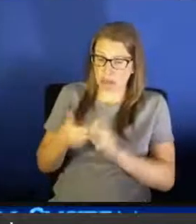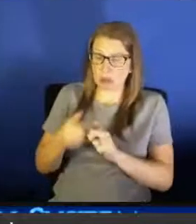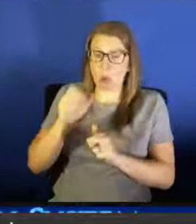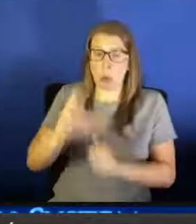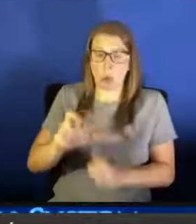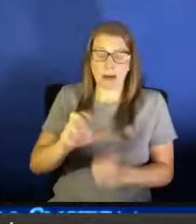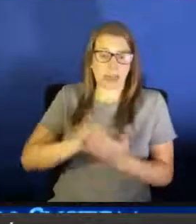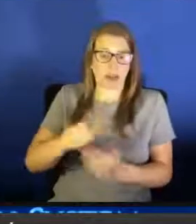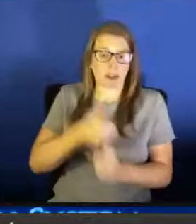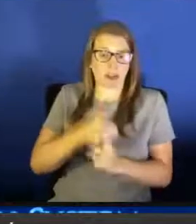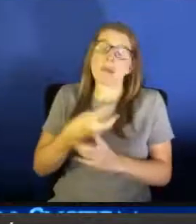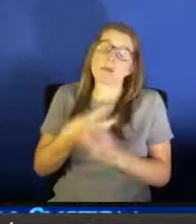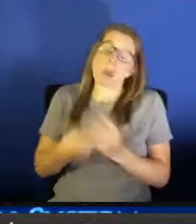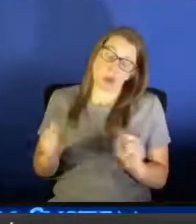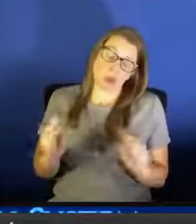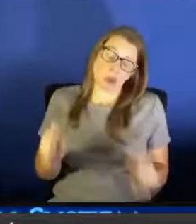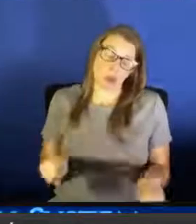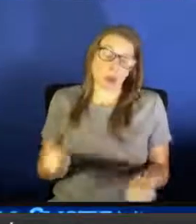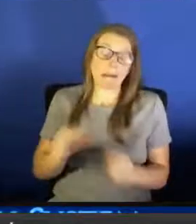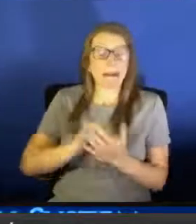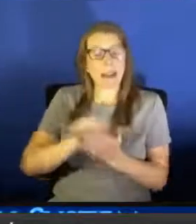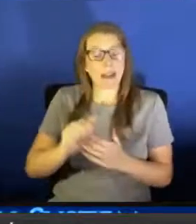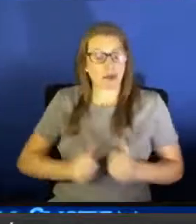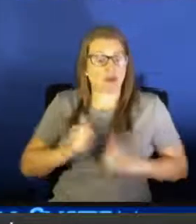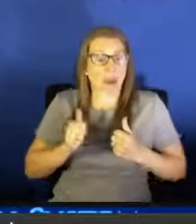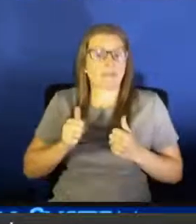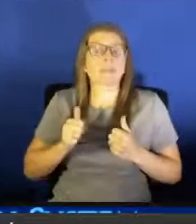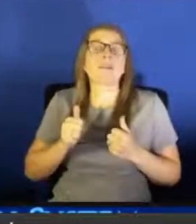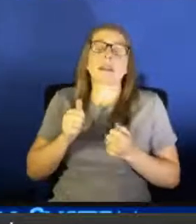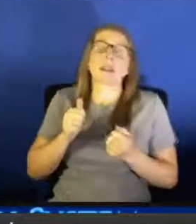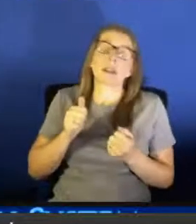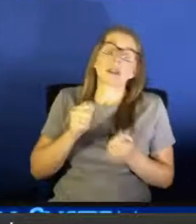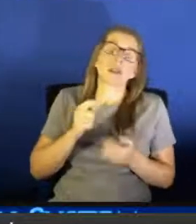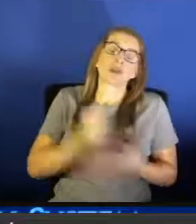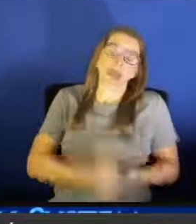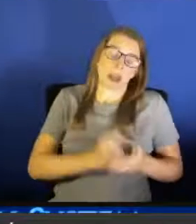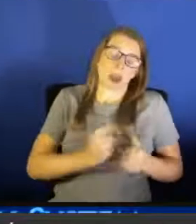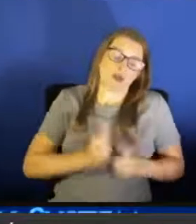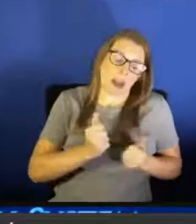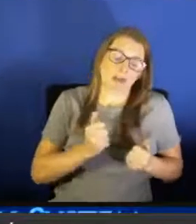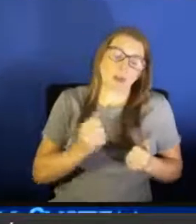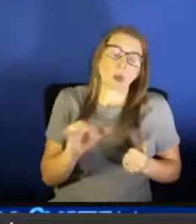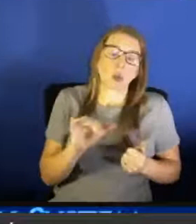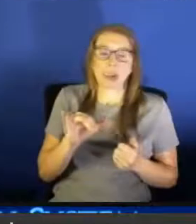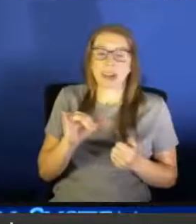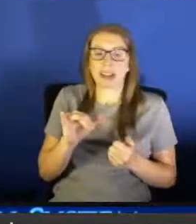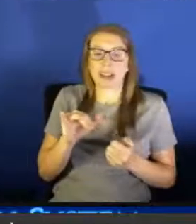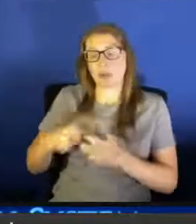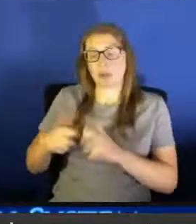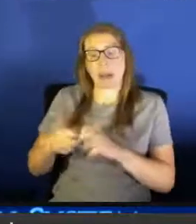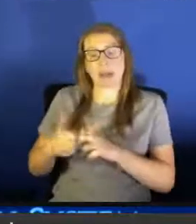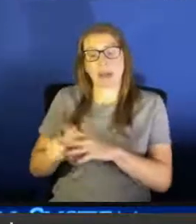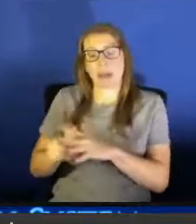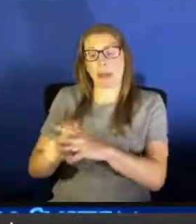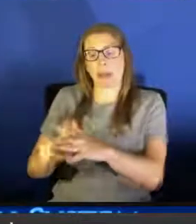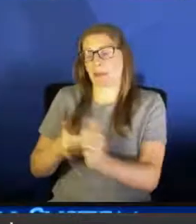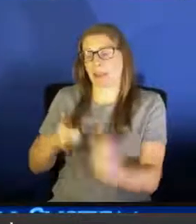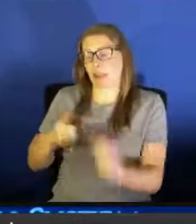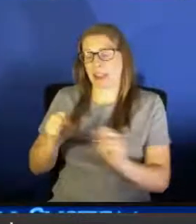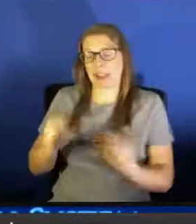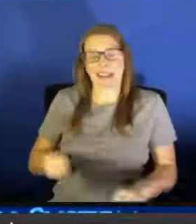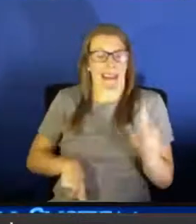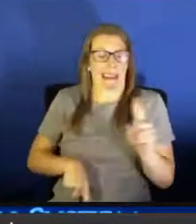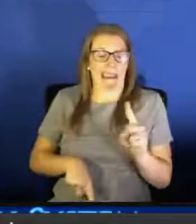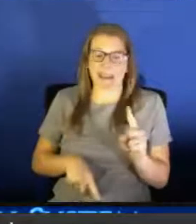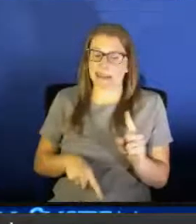sometimes when cancers are aggressive, treatments have to be aggressive, and then those problems become unavoidable, and that just need to be managed later. Sometimes